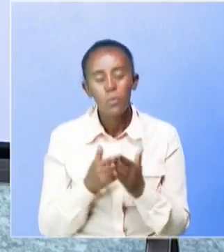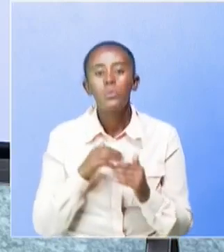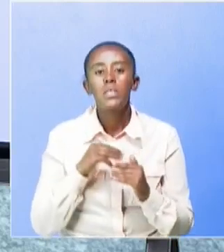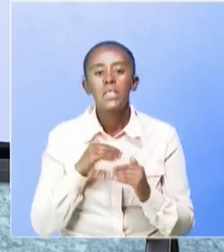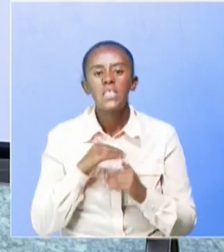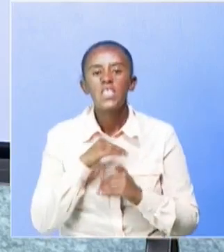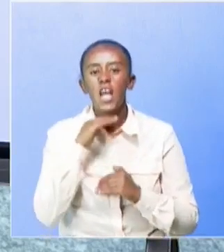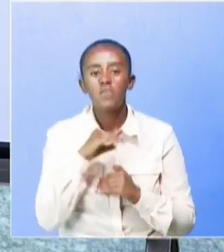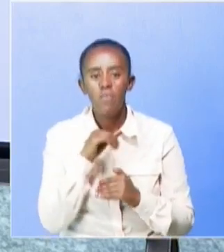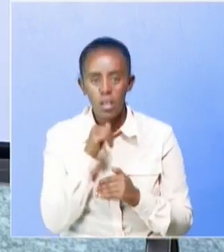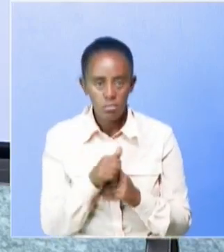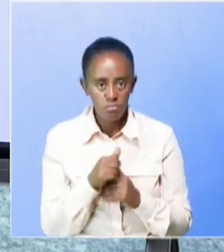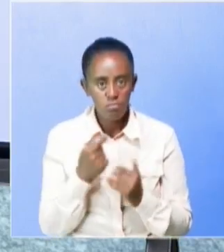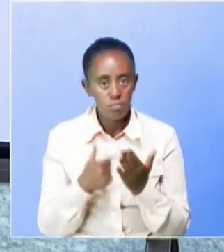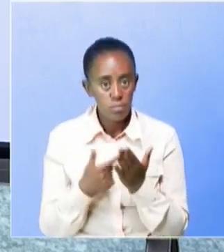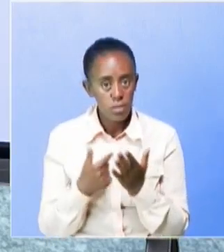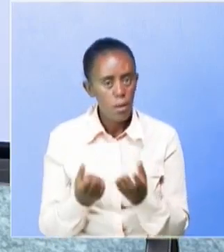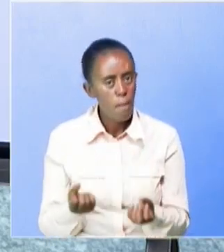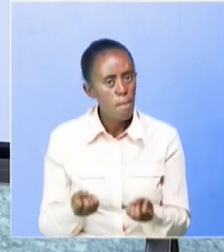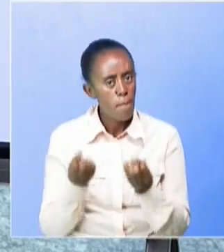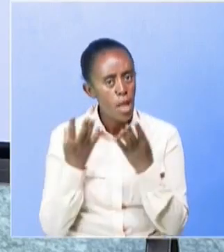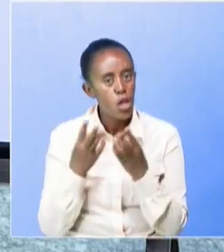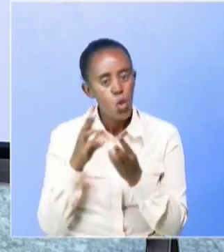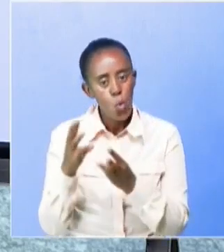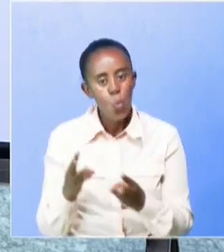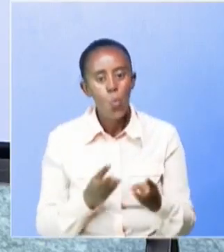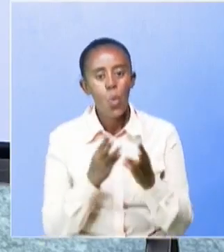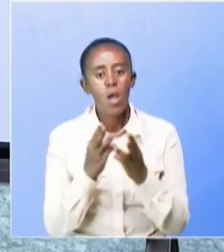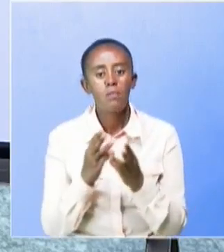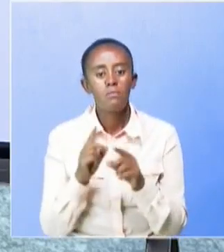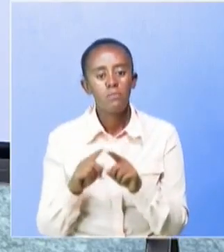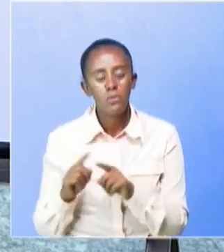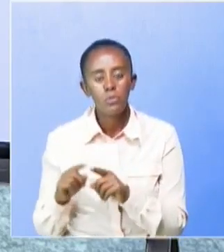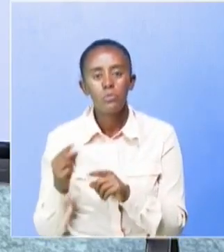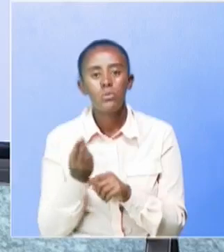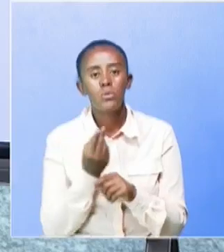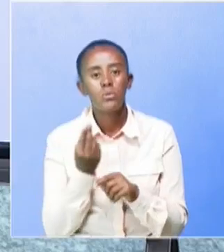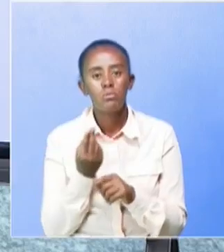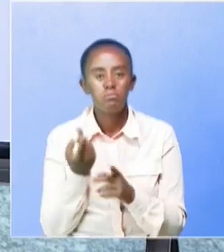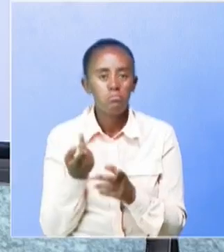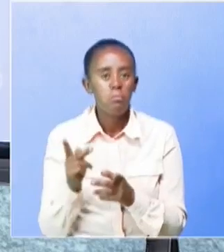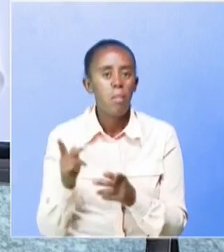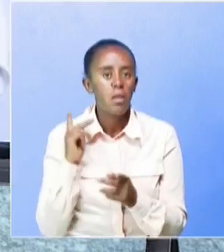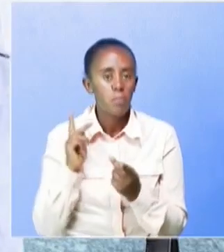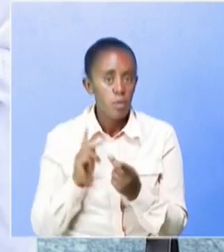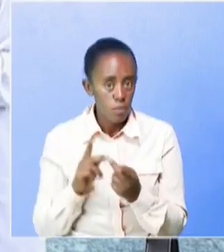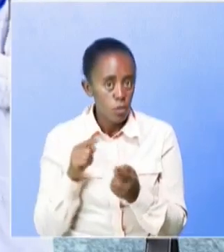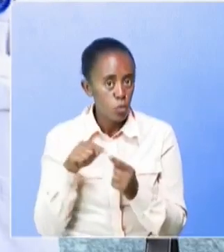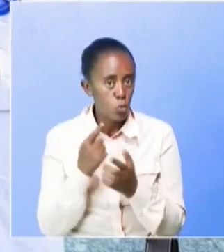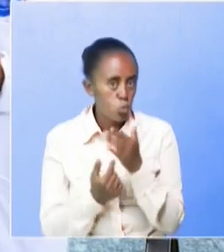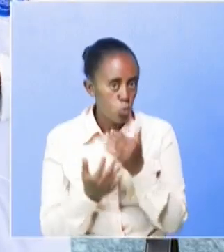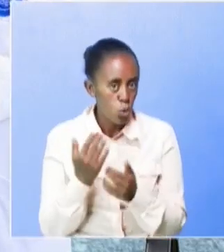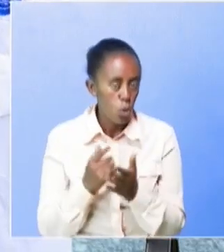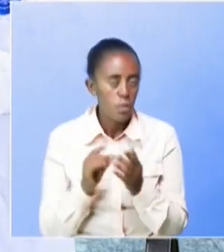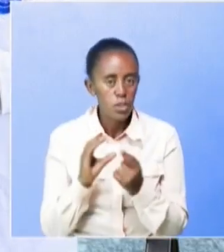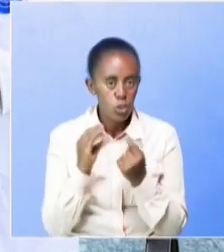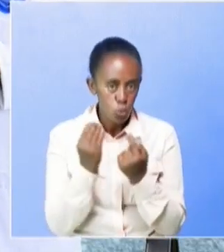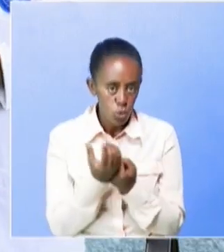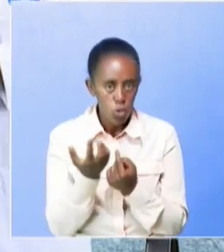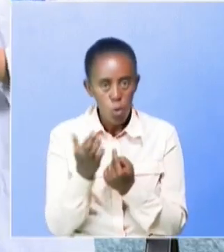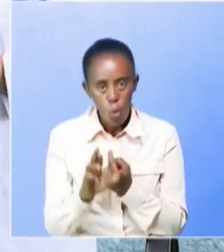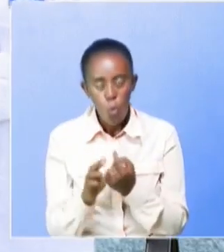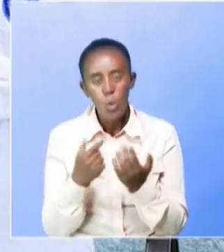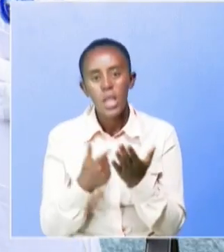dissatisfaction. So these are the many ways you could use the past perfect to talk in situations or